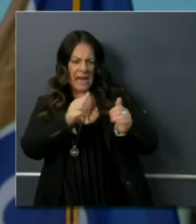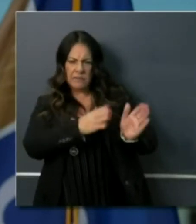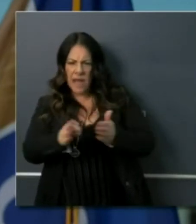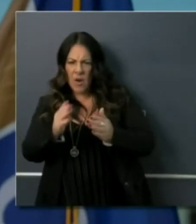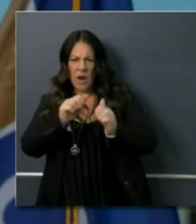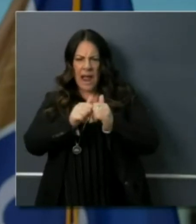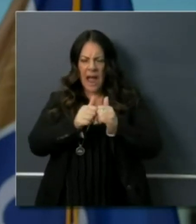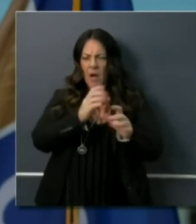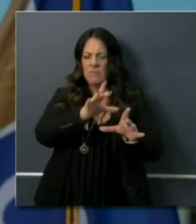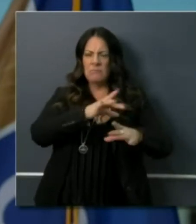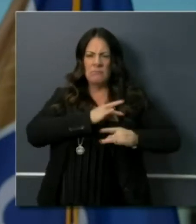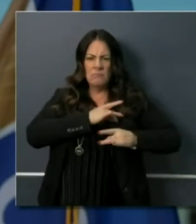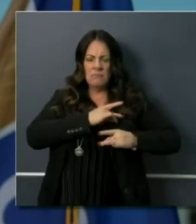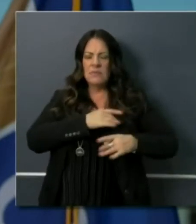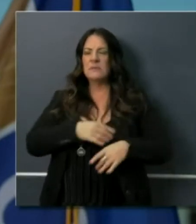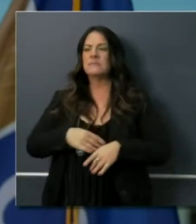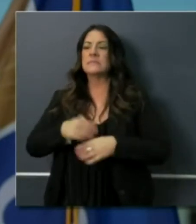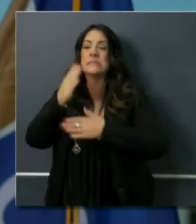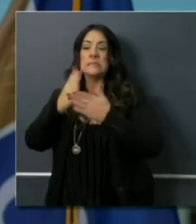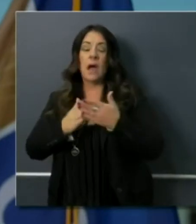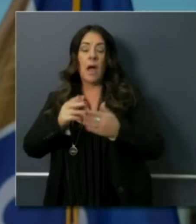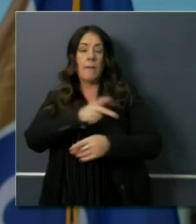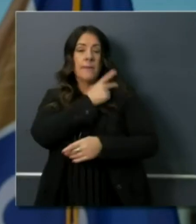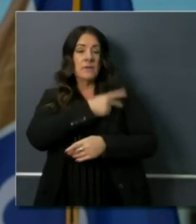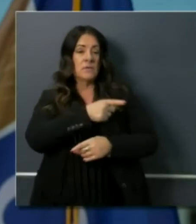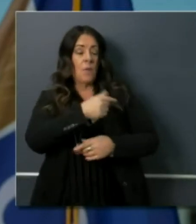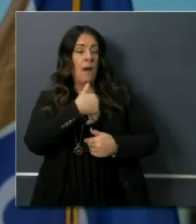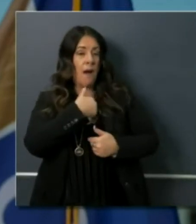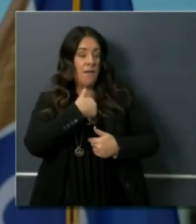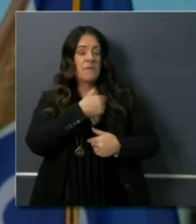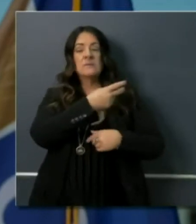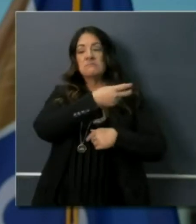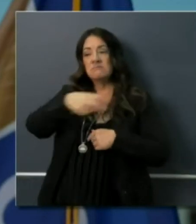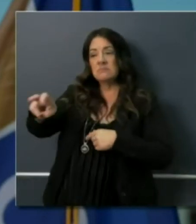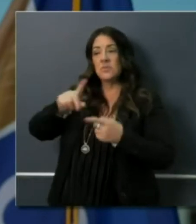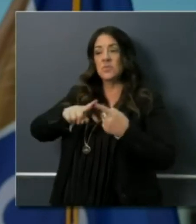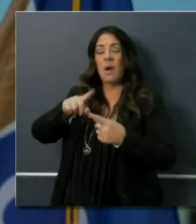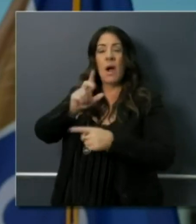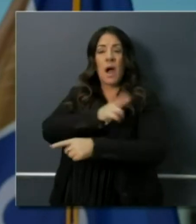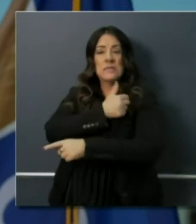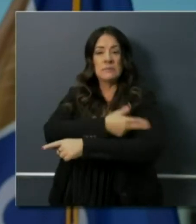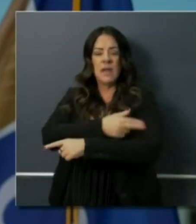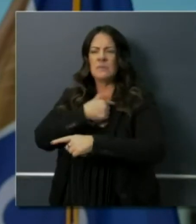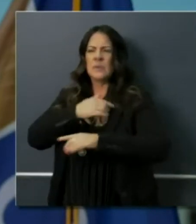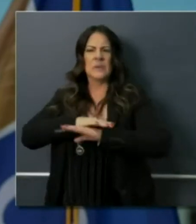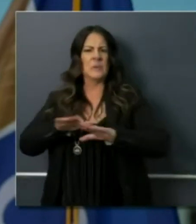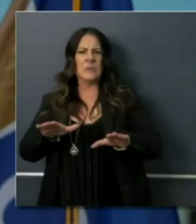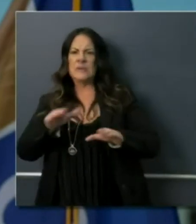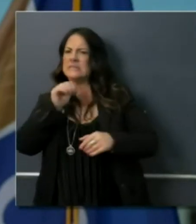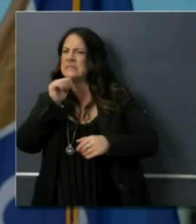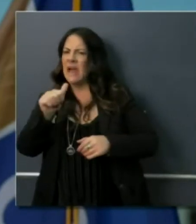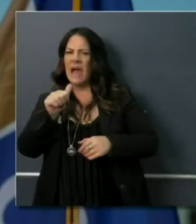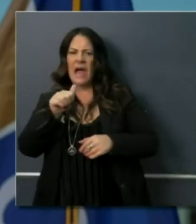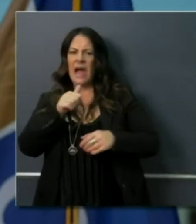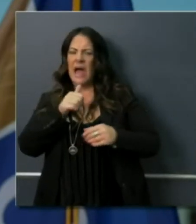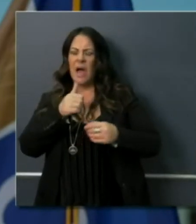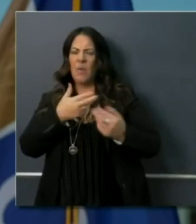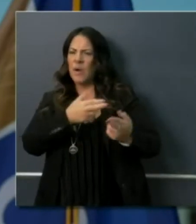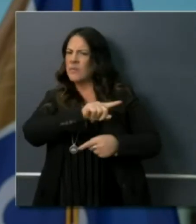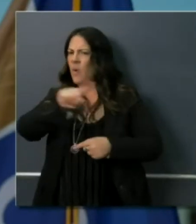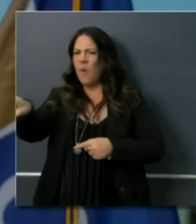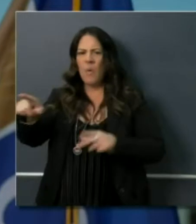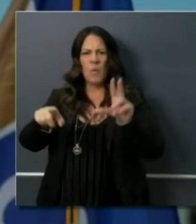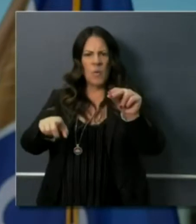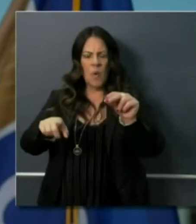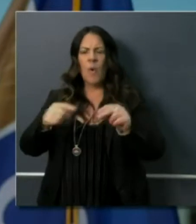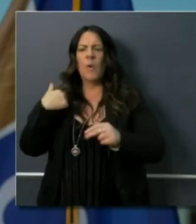where patients have been sent to different hospitals. That is not a recommendation unless they're in acute care needs. These hospitals,